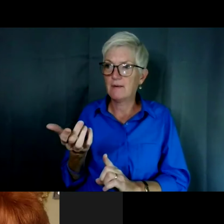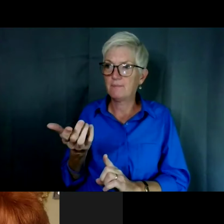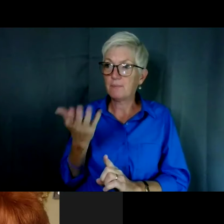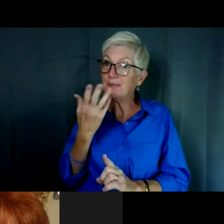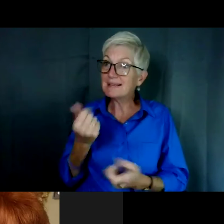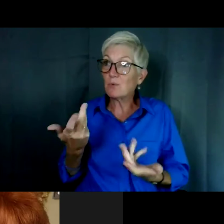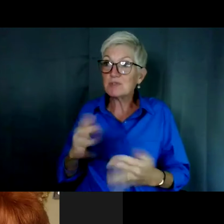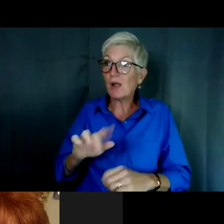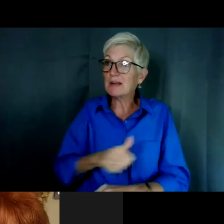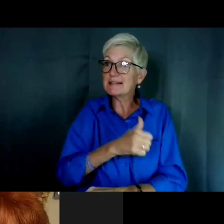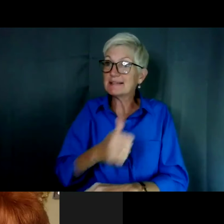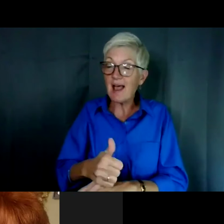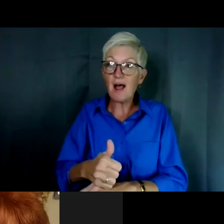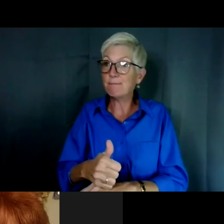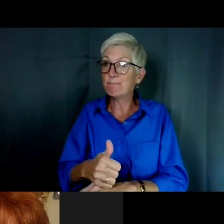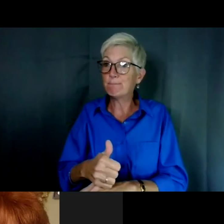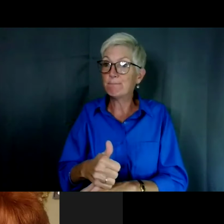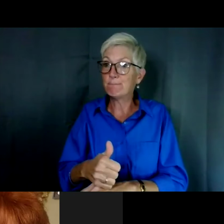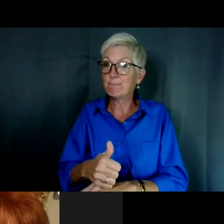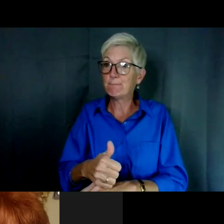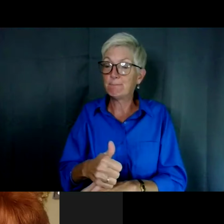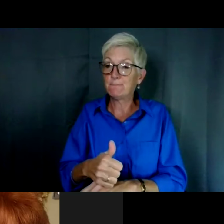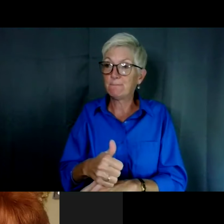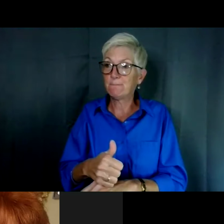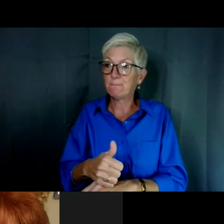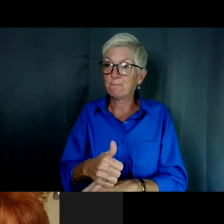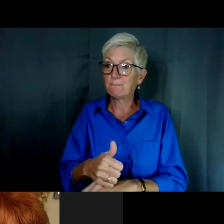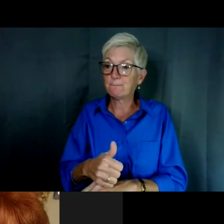So if they had to be, they happened to be,